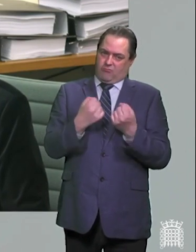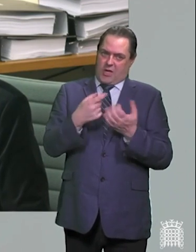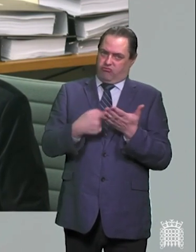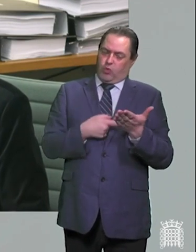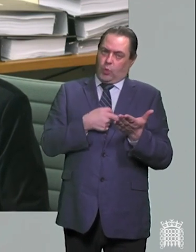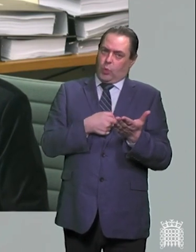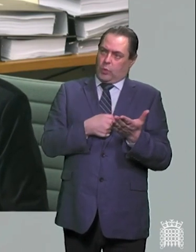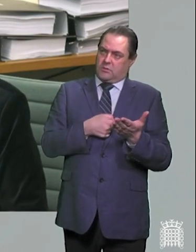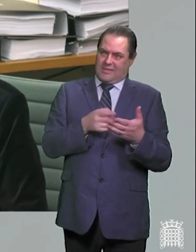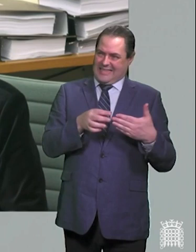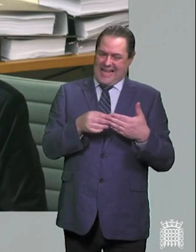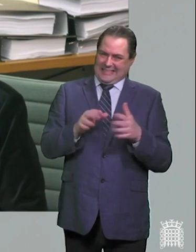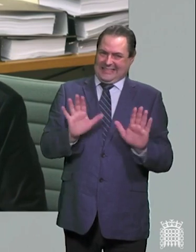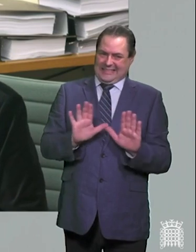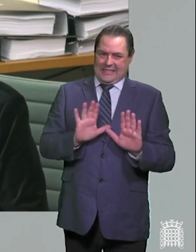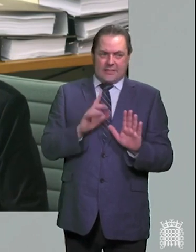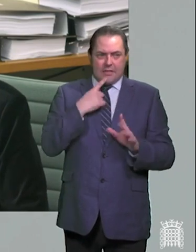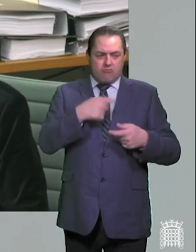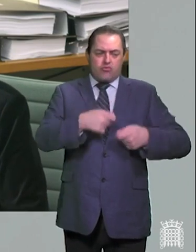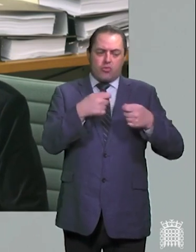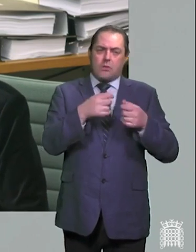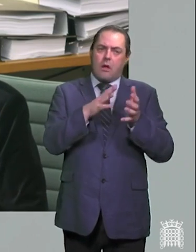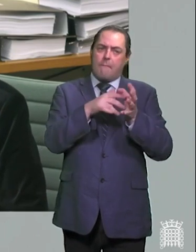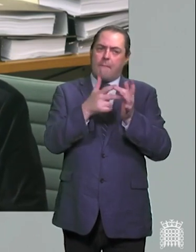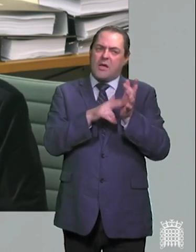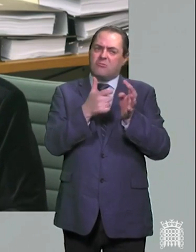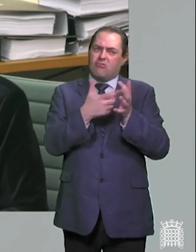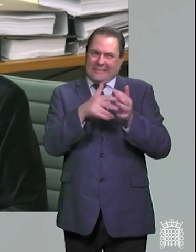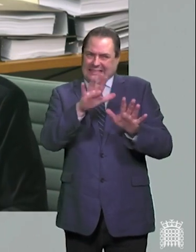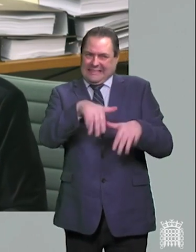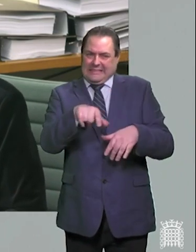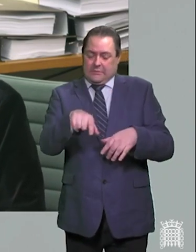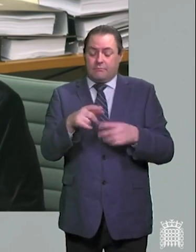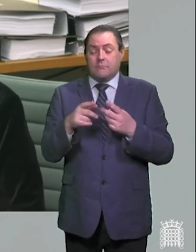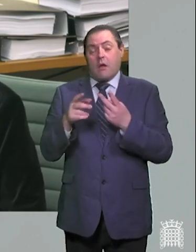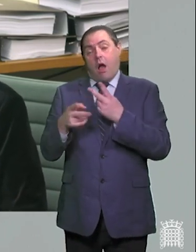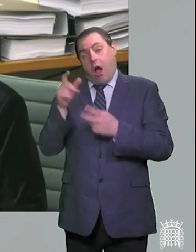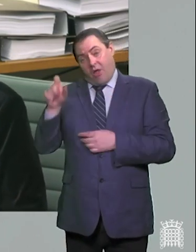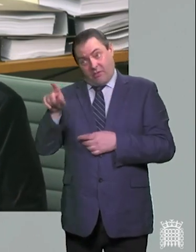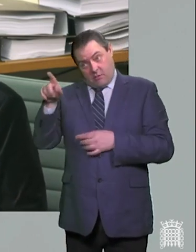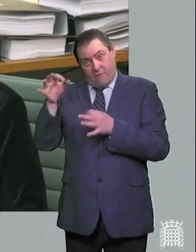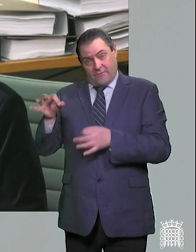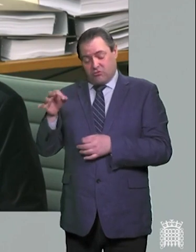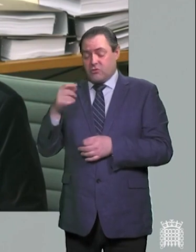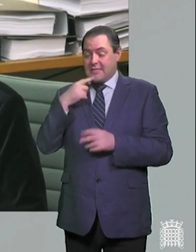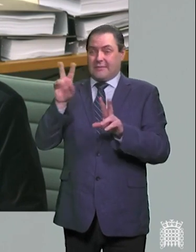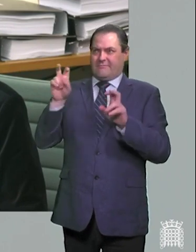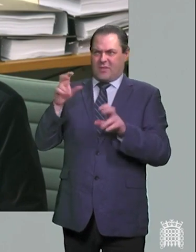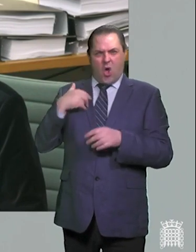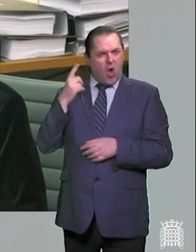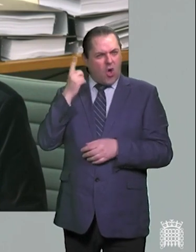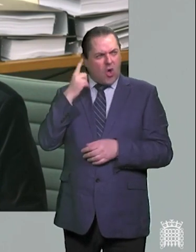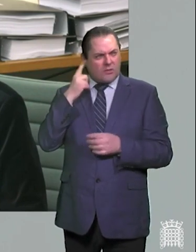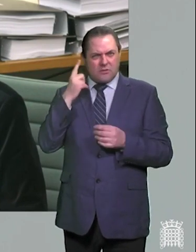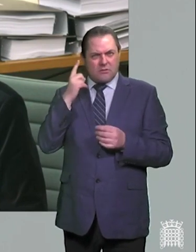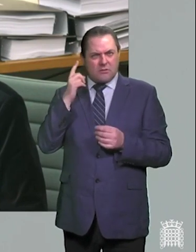guidance, and says he raised concern about it with Martin Reynolds. Another official gave us evidence saying, and I quote, "I heard there were so